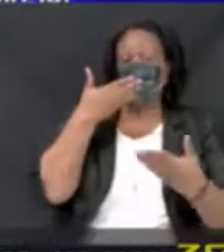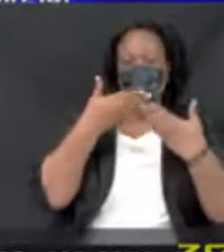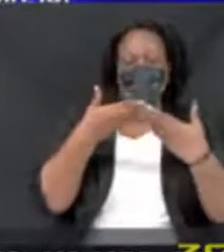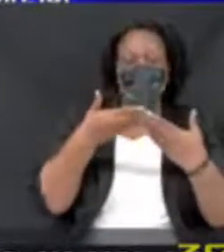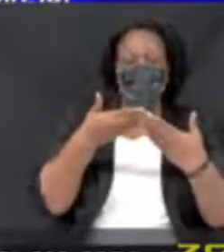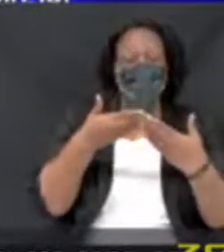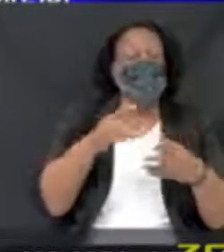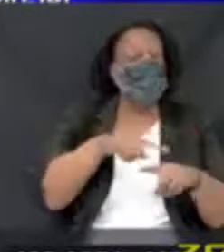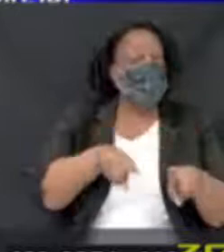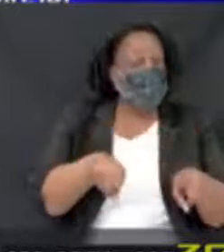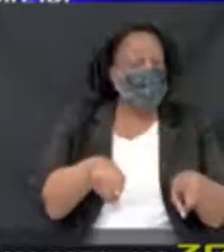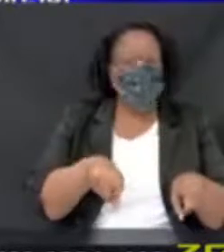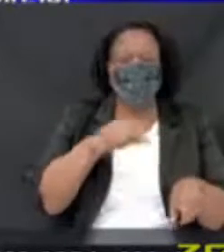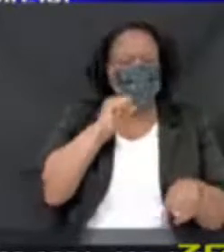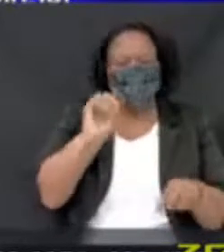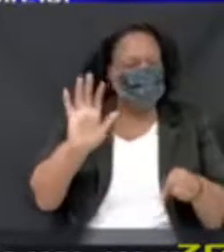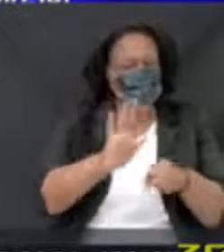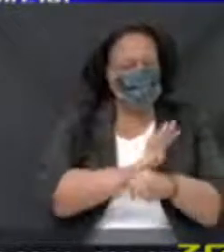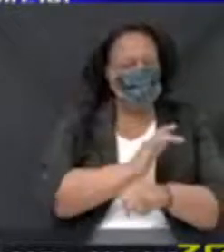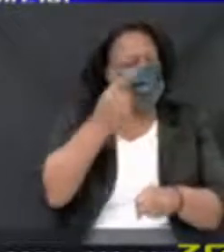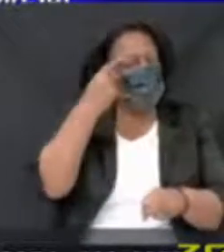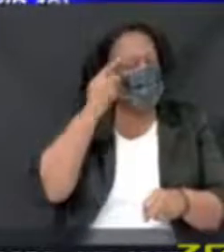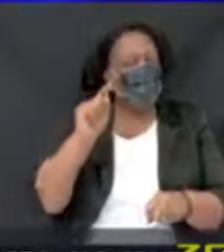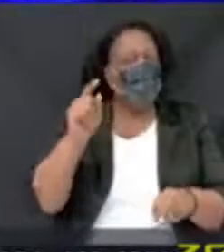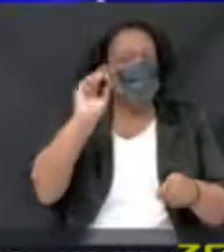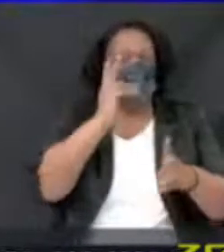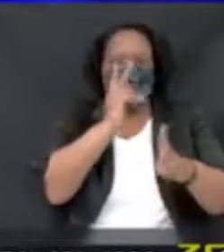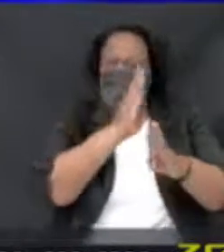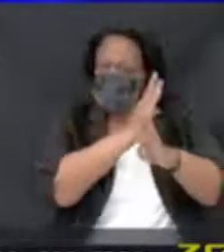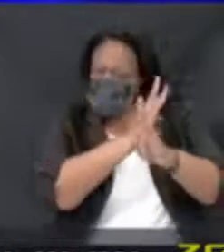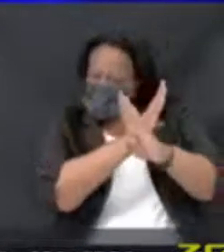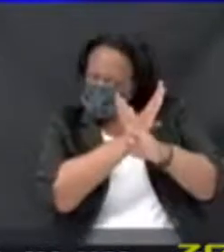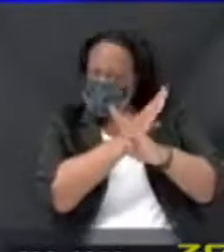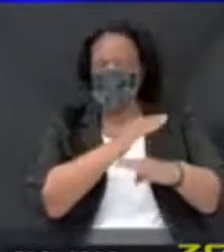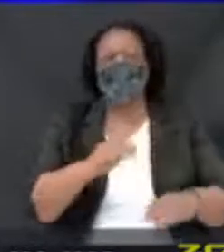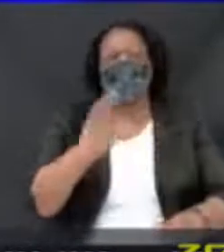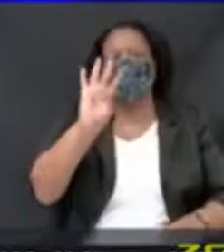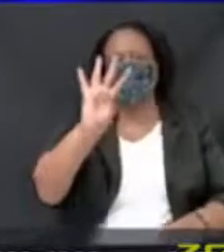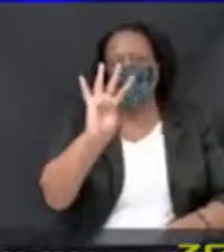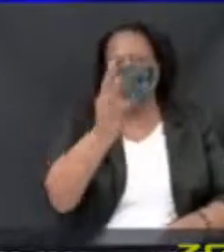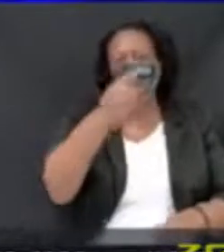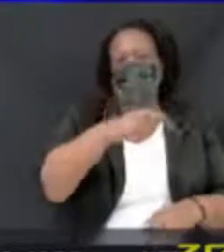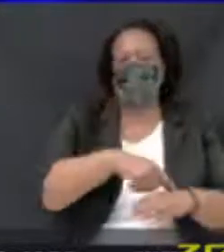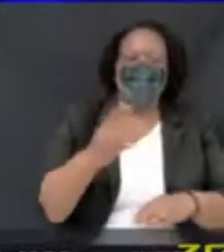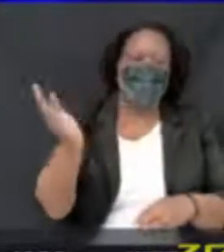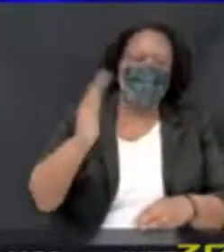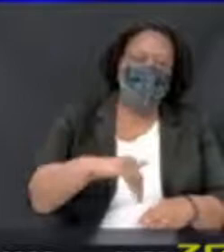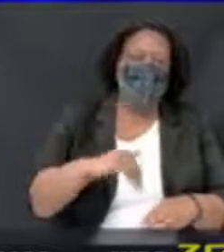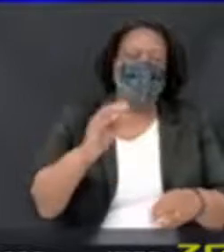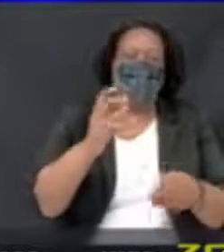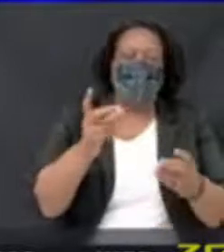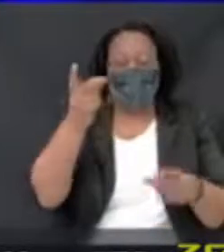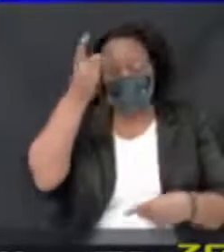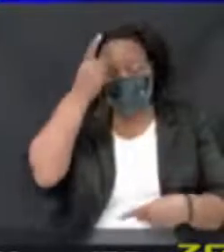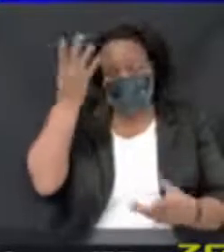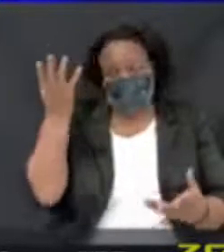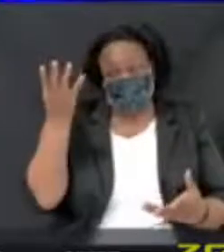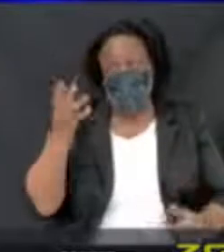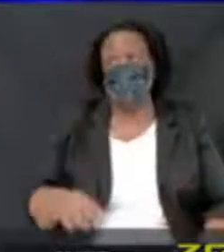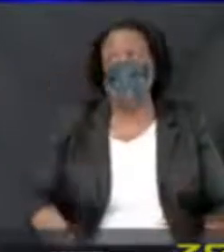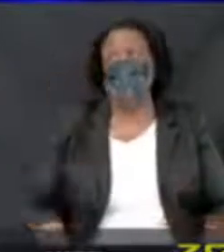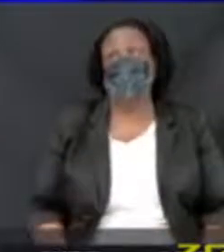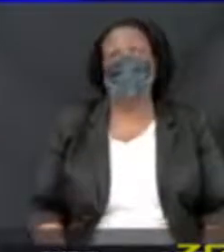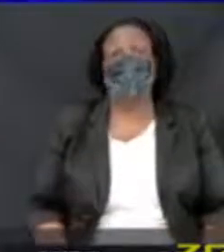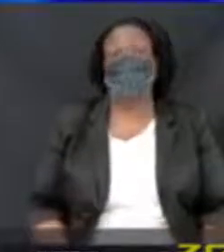to prevent a fourth wave, as we have seen outbreaks even in countries with high vaccination rates. We